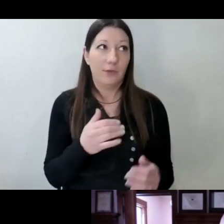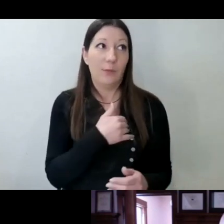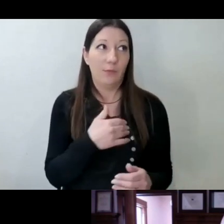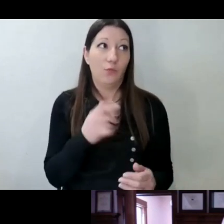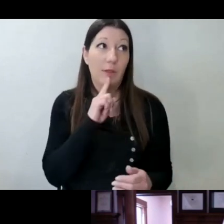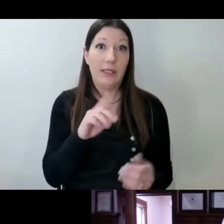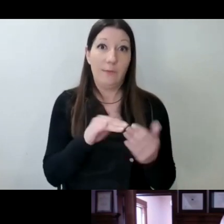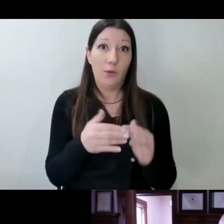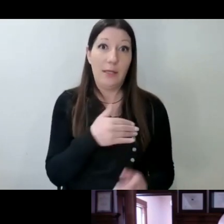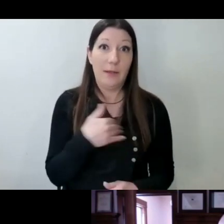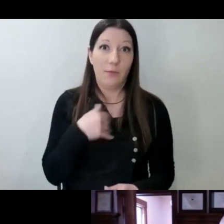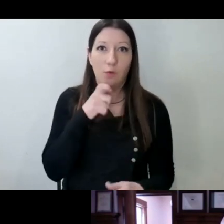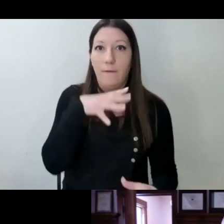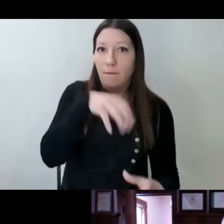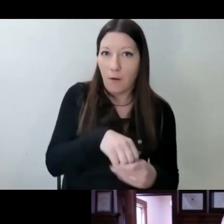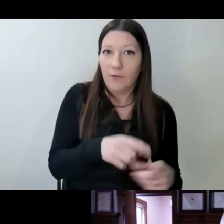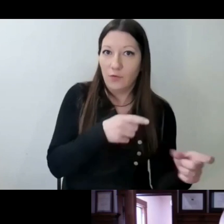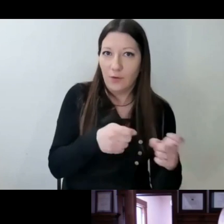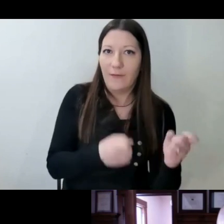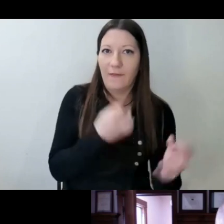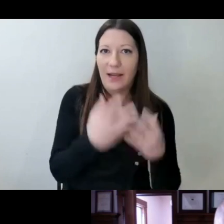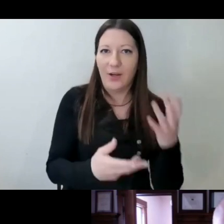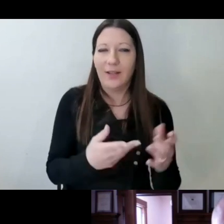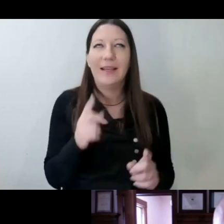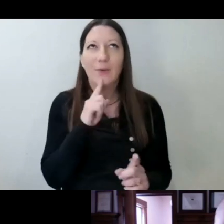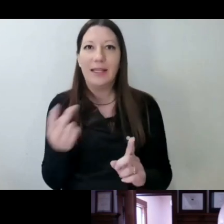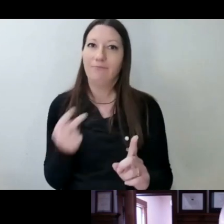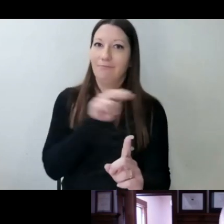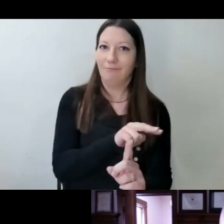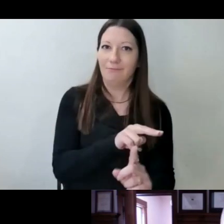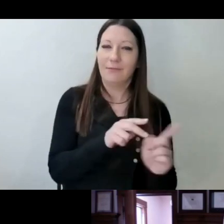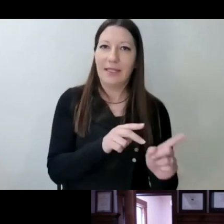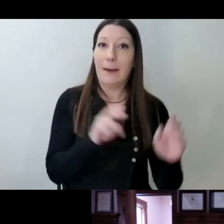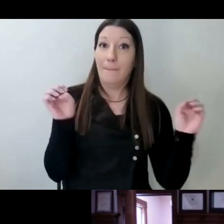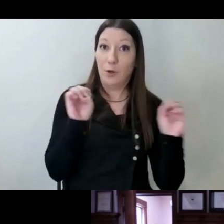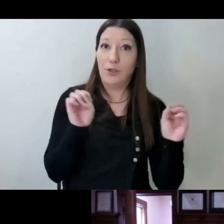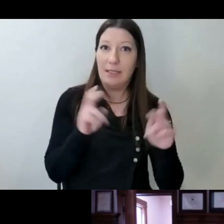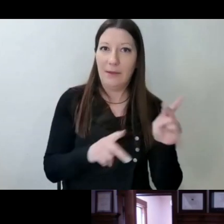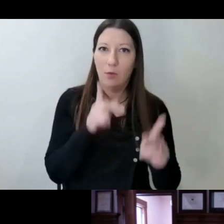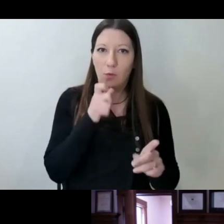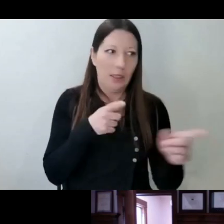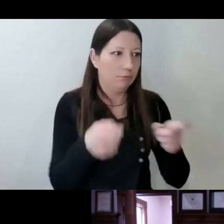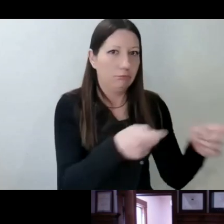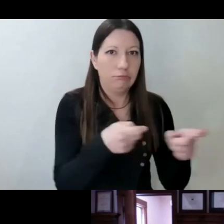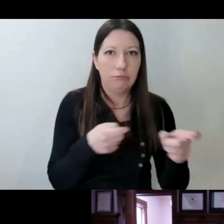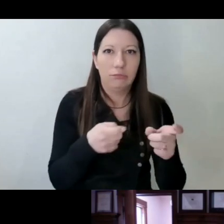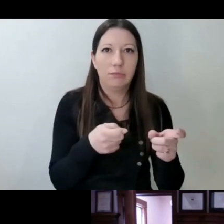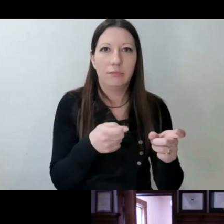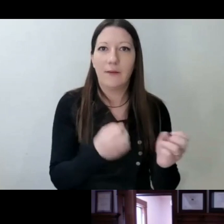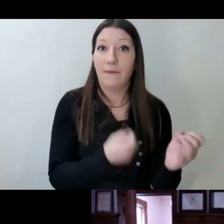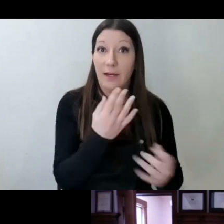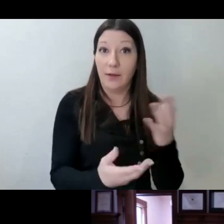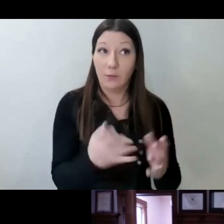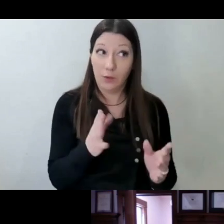those practices? You know, like basically the perspective of emergency personnel fighting those fires. Yeah, great